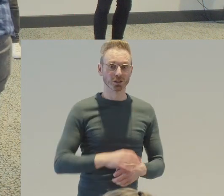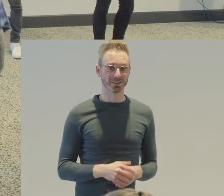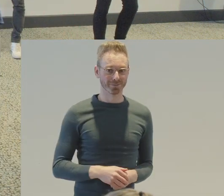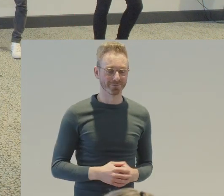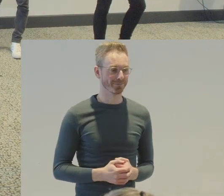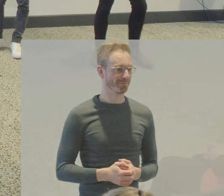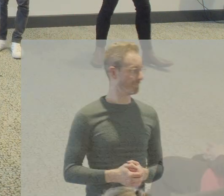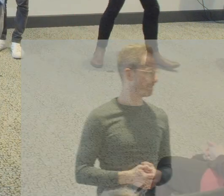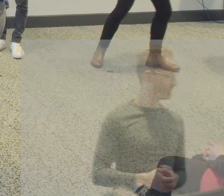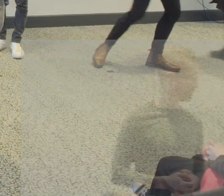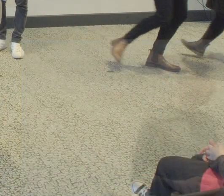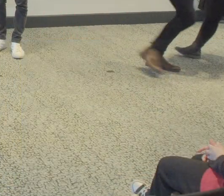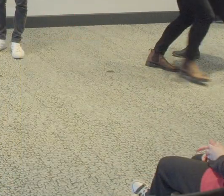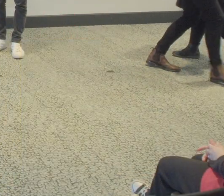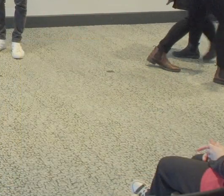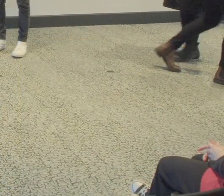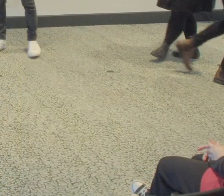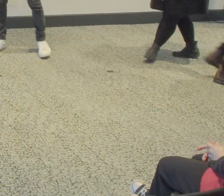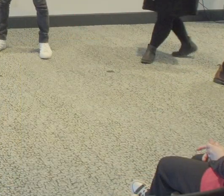Cool,